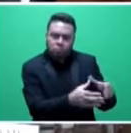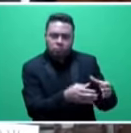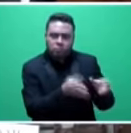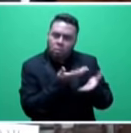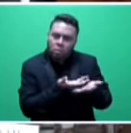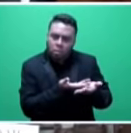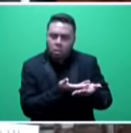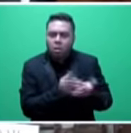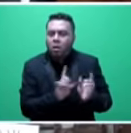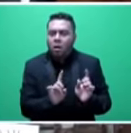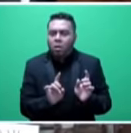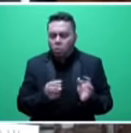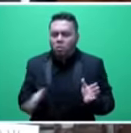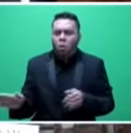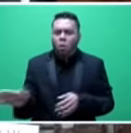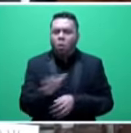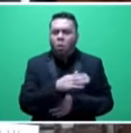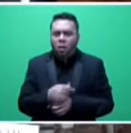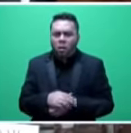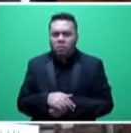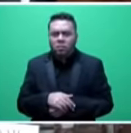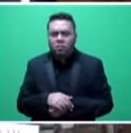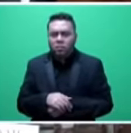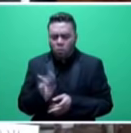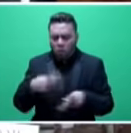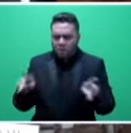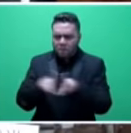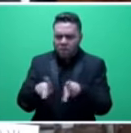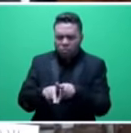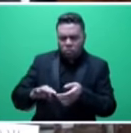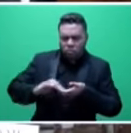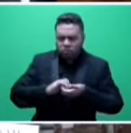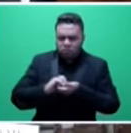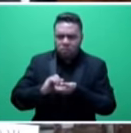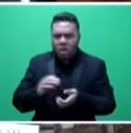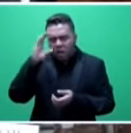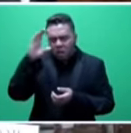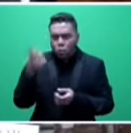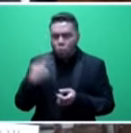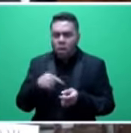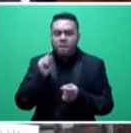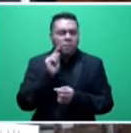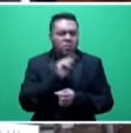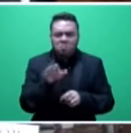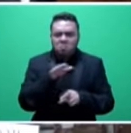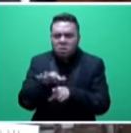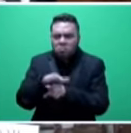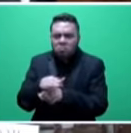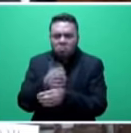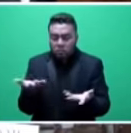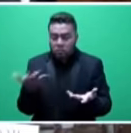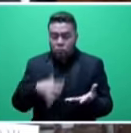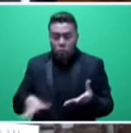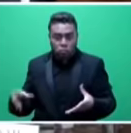country, bipolar country. We are pointing at you. If you